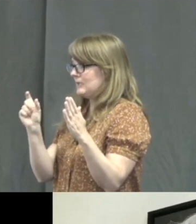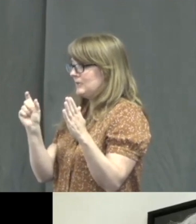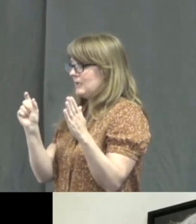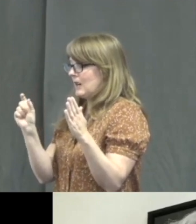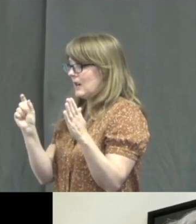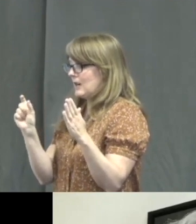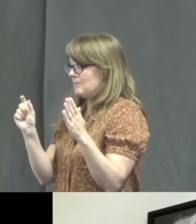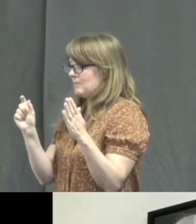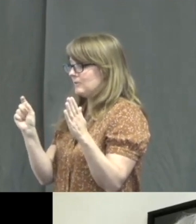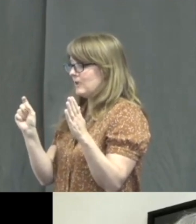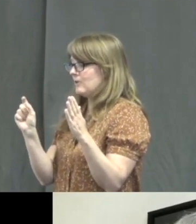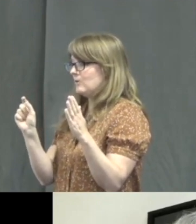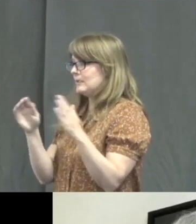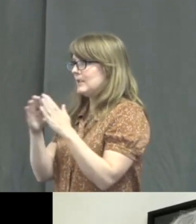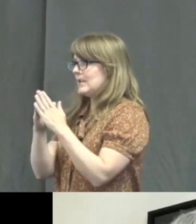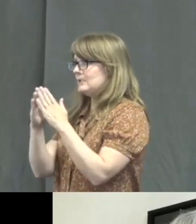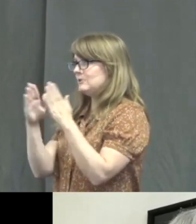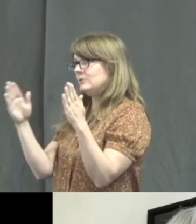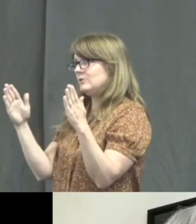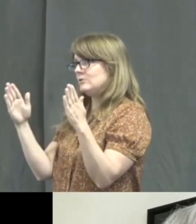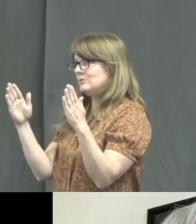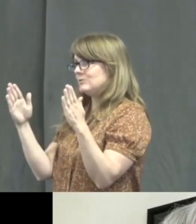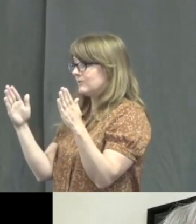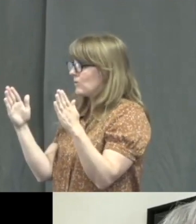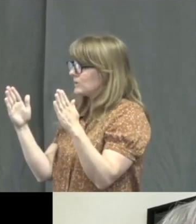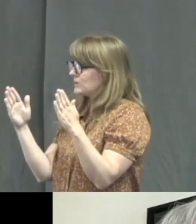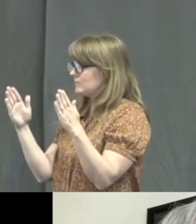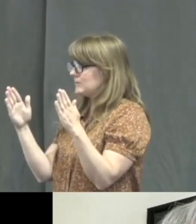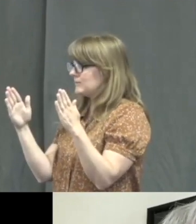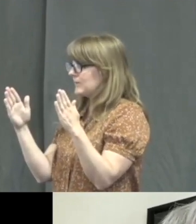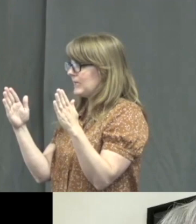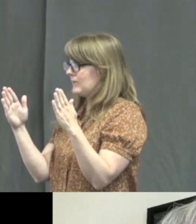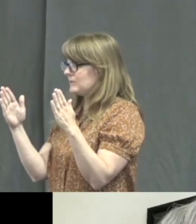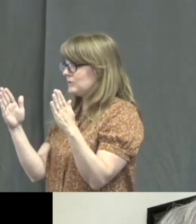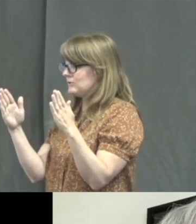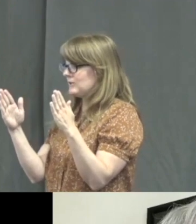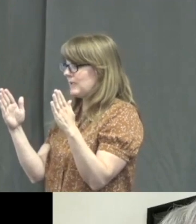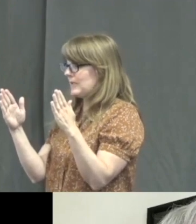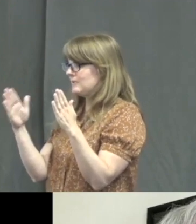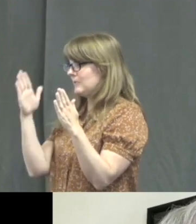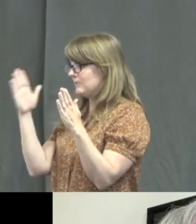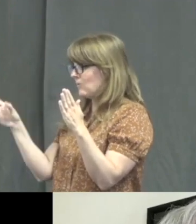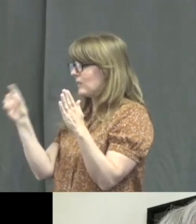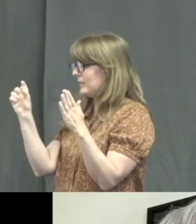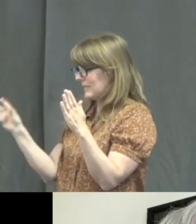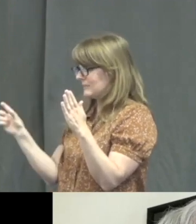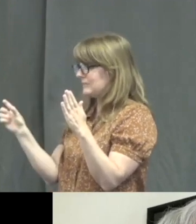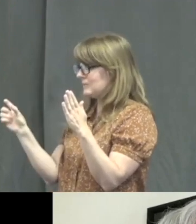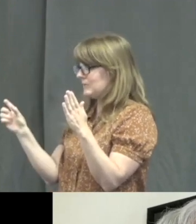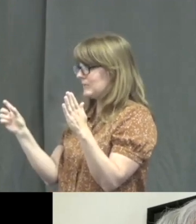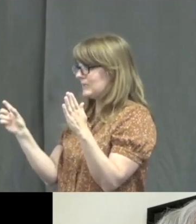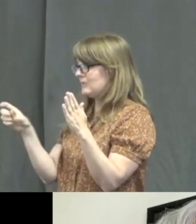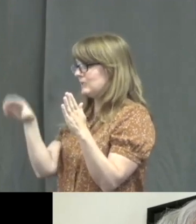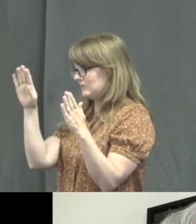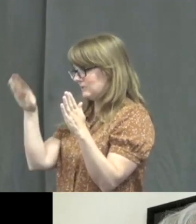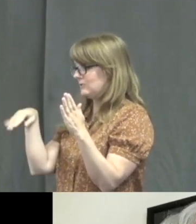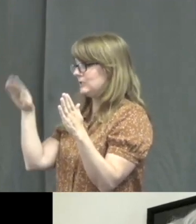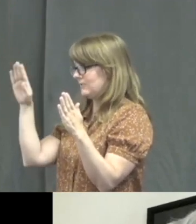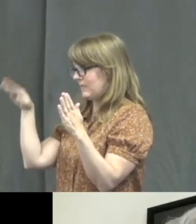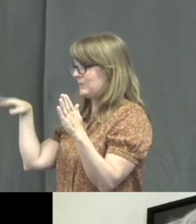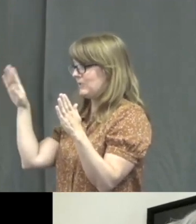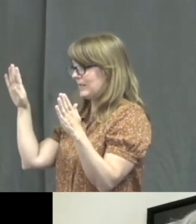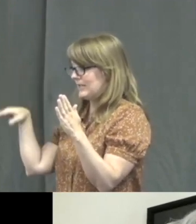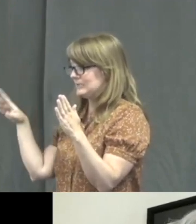period, so they do sort of courtship displays and choosing mates before their nesting period, which is